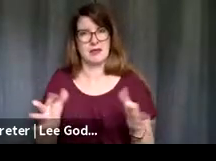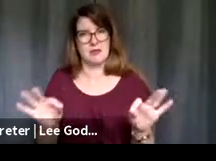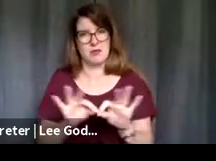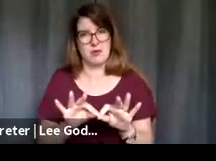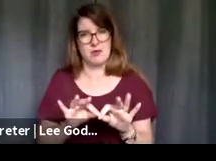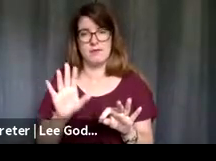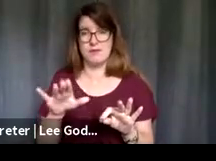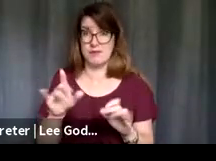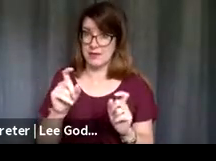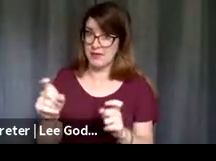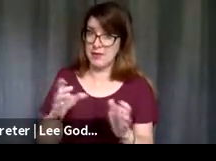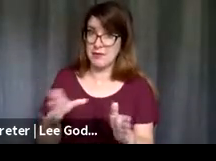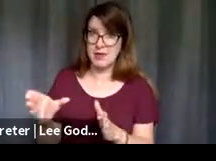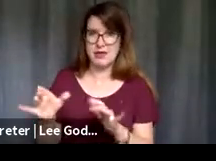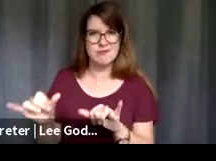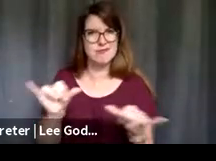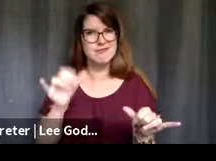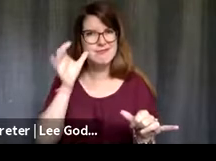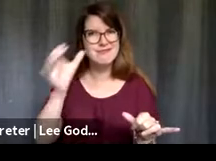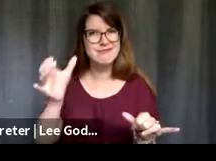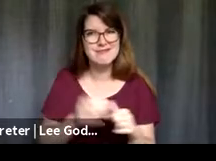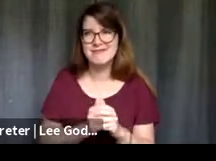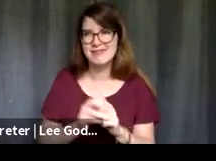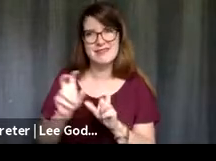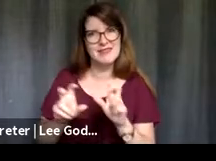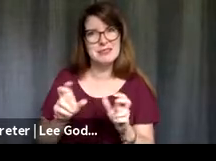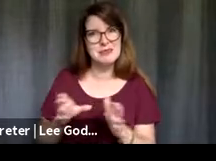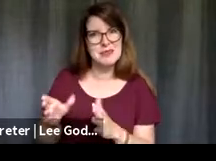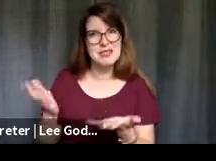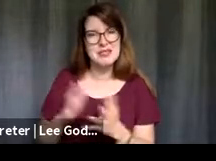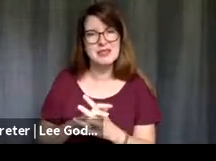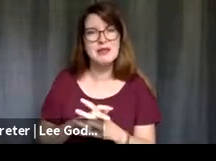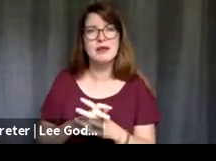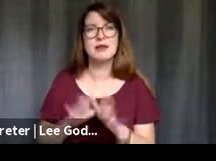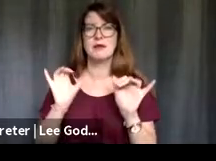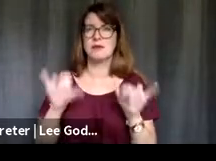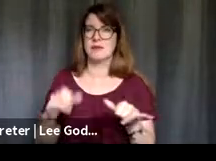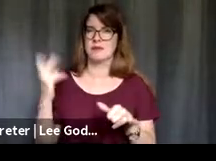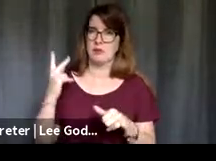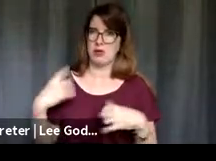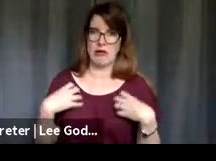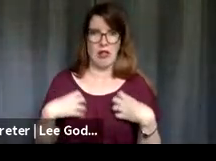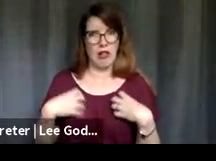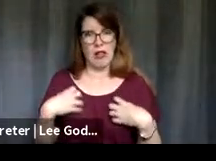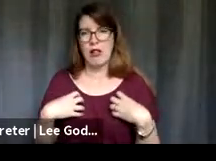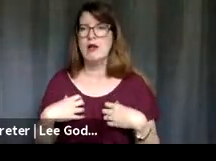about a giving plan, an investment plan? Well, that's what we were wrestling through.